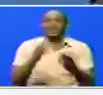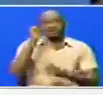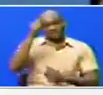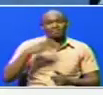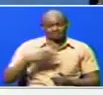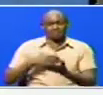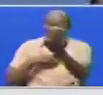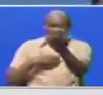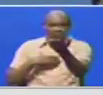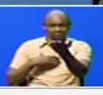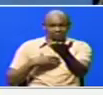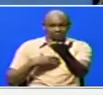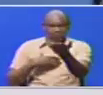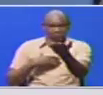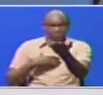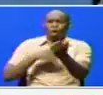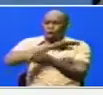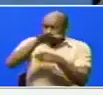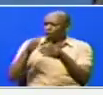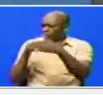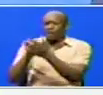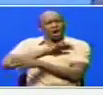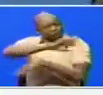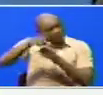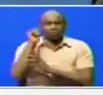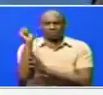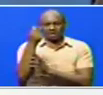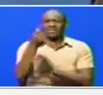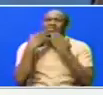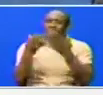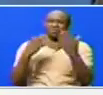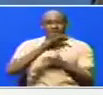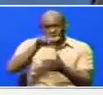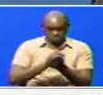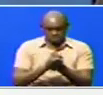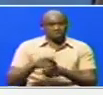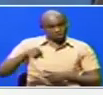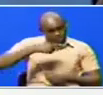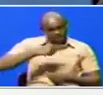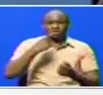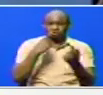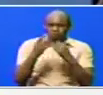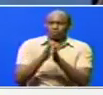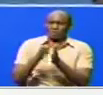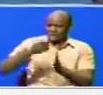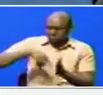Kenyans from every single corner of Kenya, who we managed to engage with as we